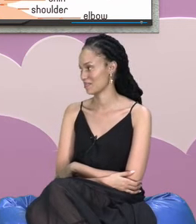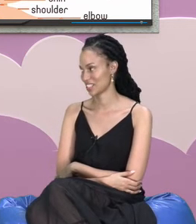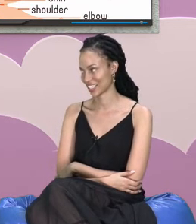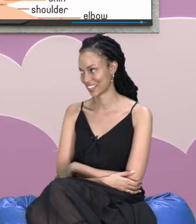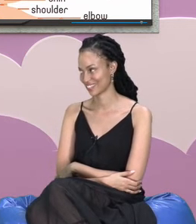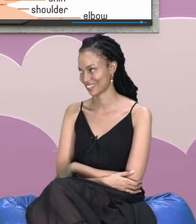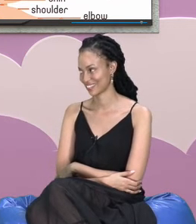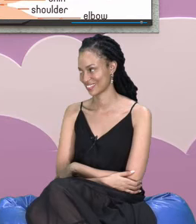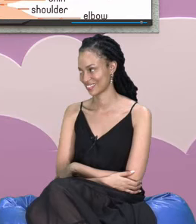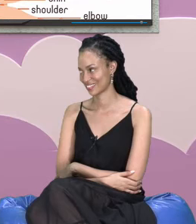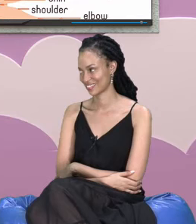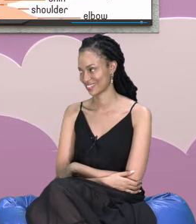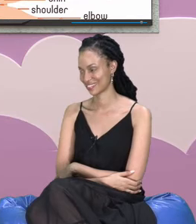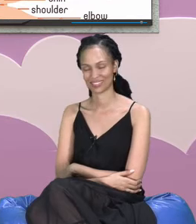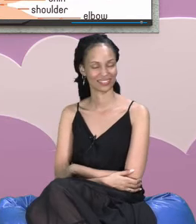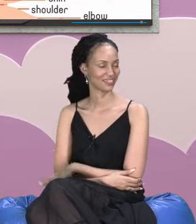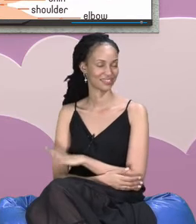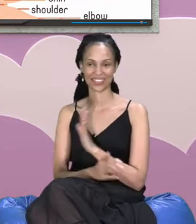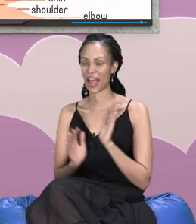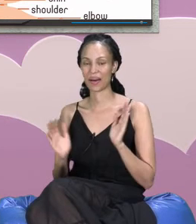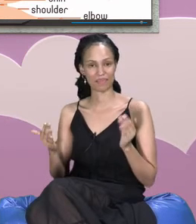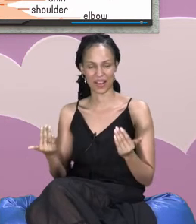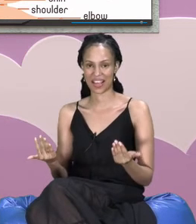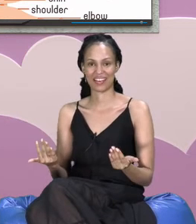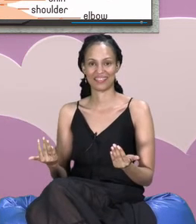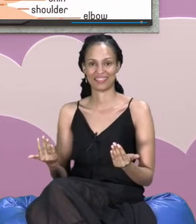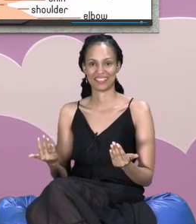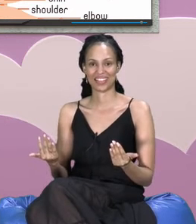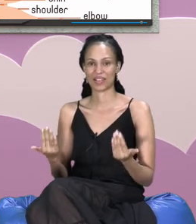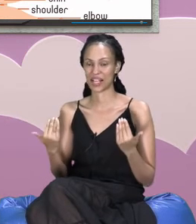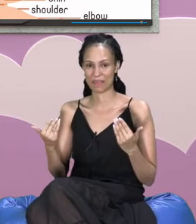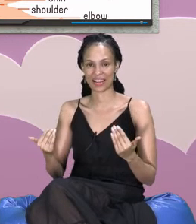parts. Now it's time for your super fun fact again. Oh! Oops,